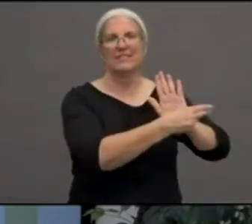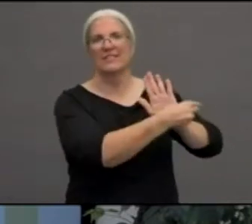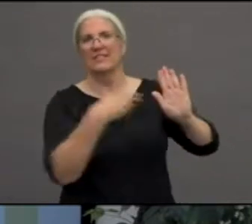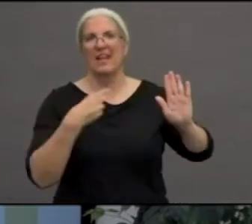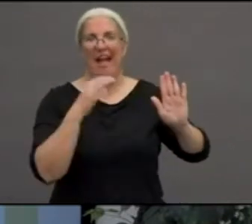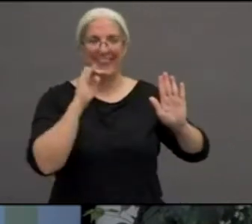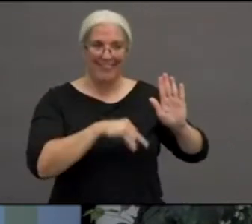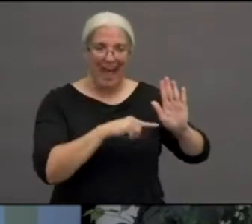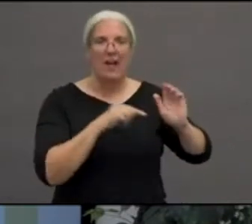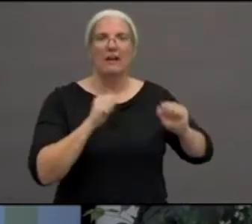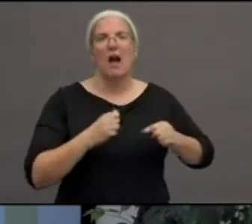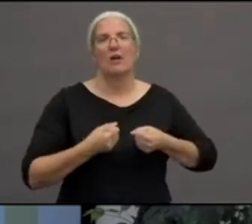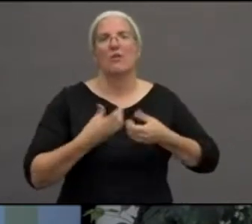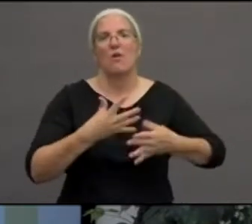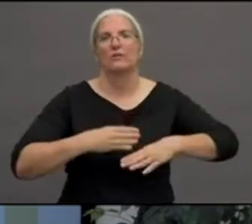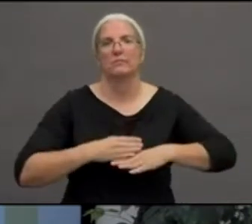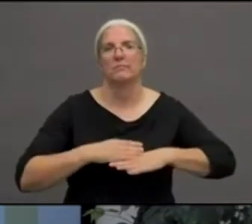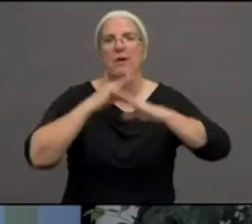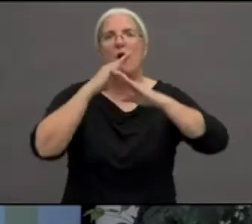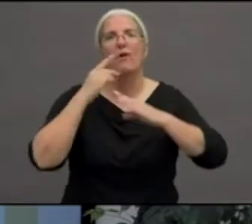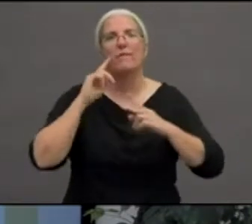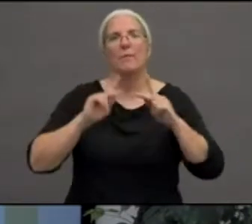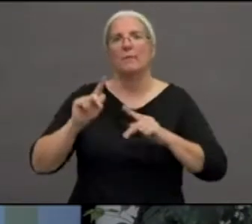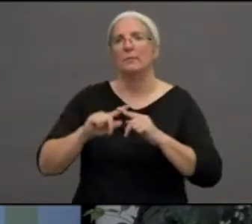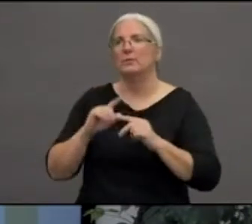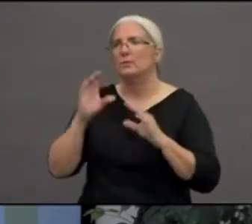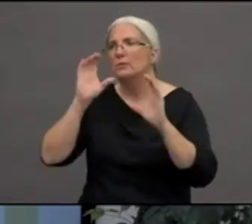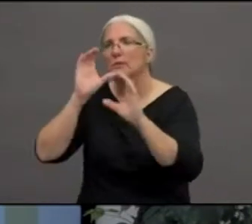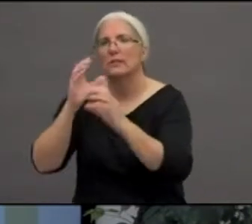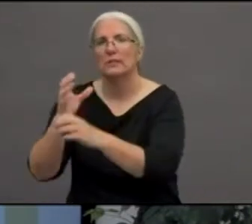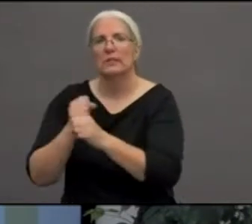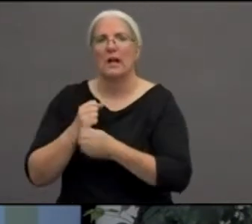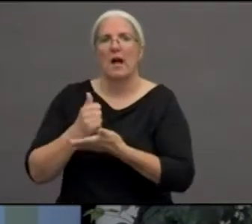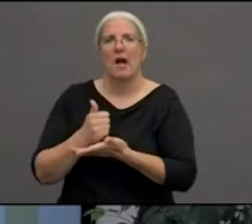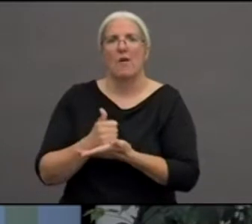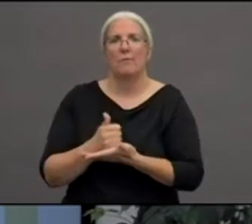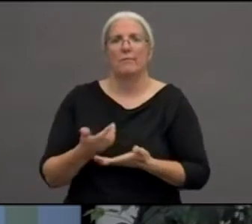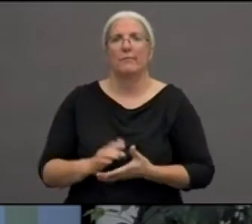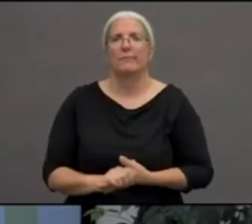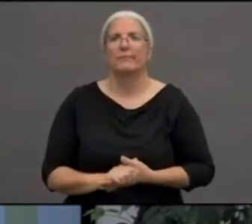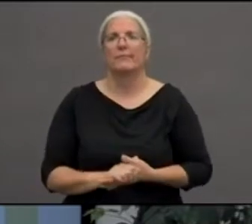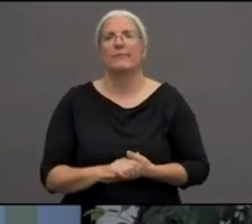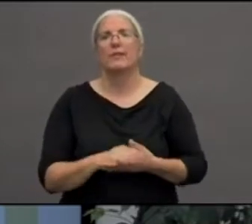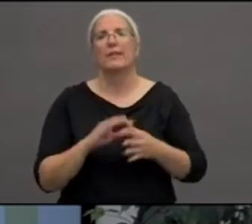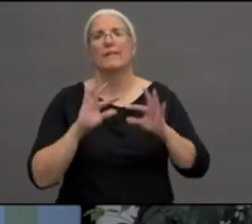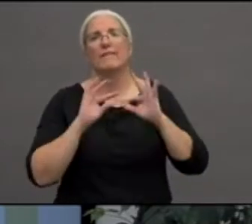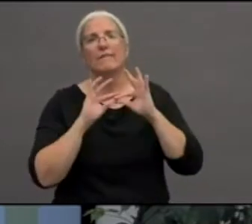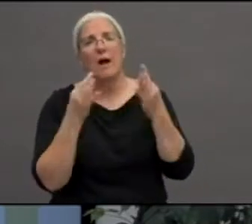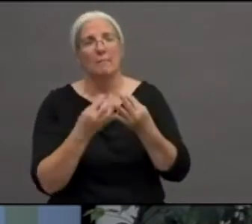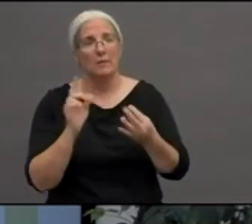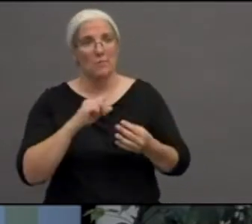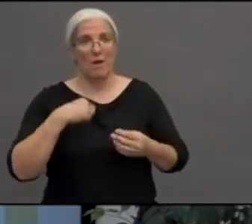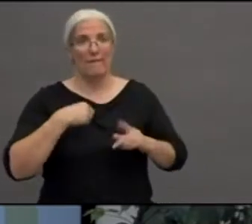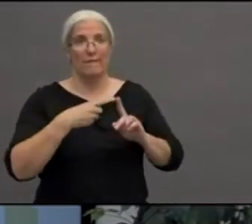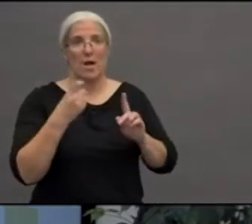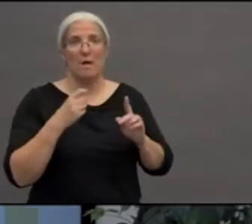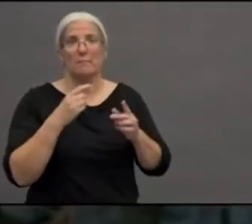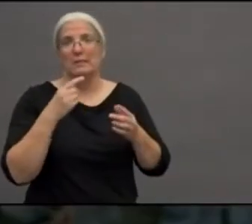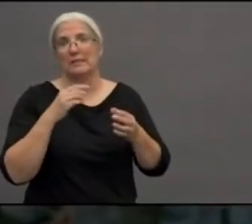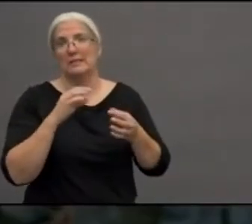people seek or do not seek therapy. Also, our family of origin, our beliefs, our